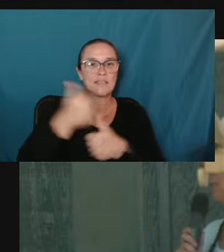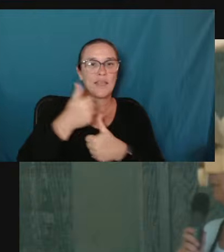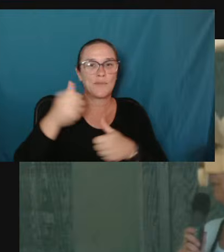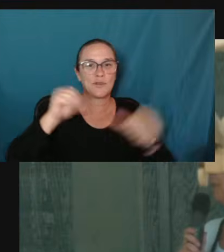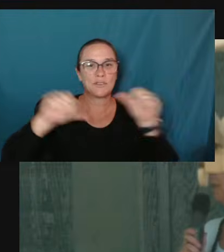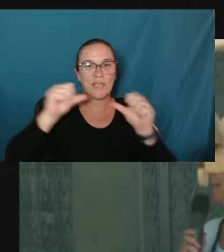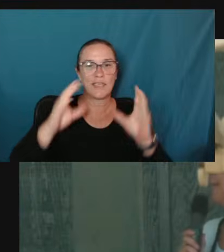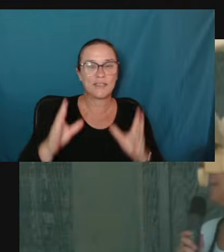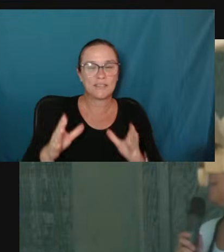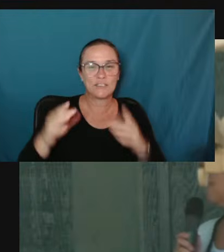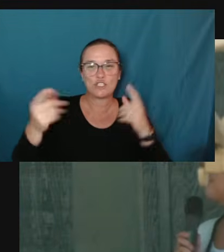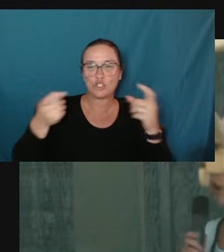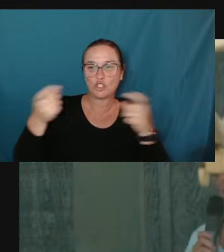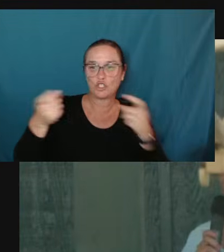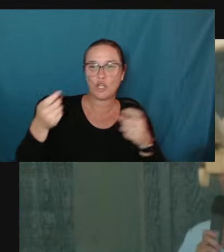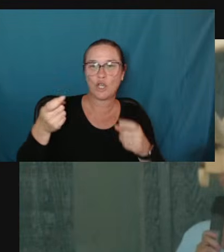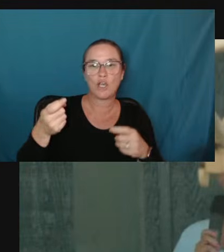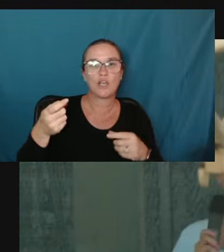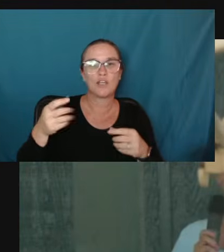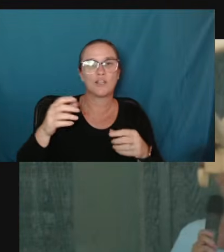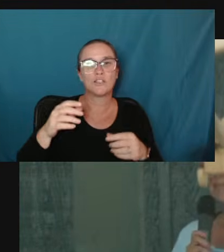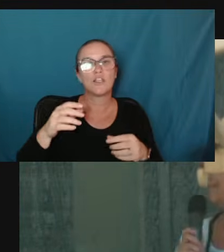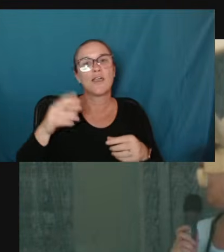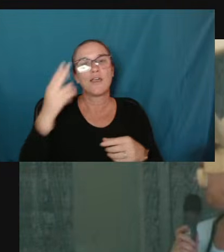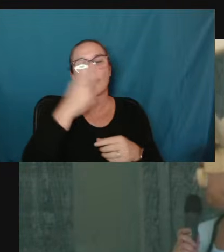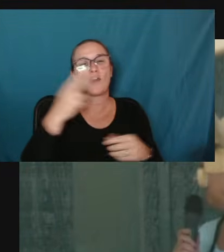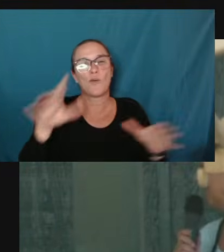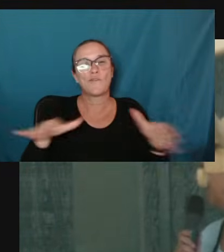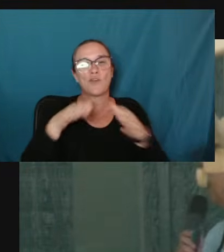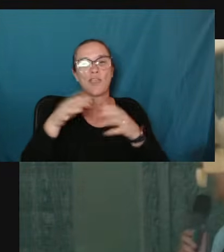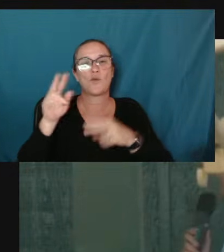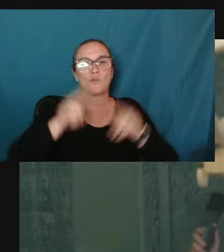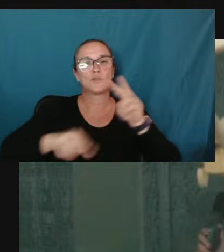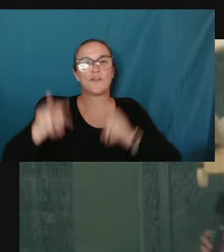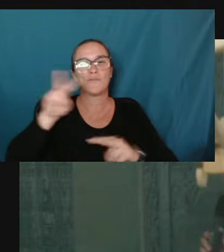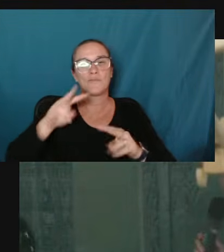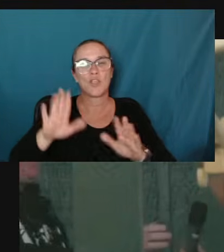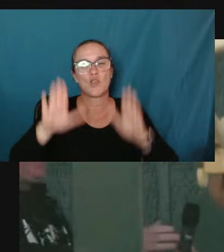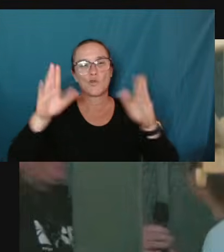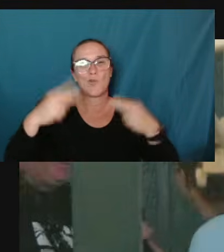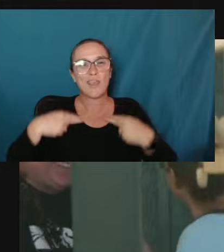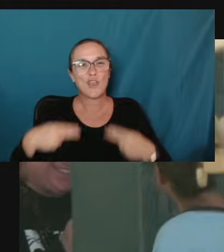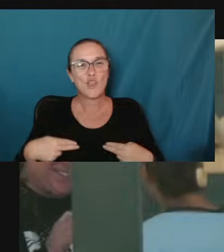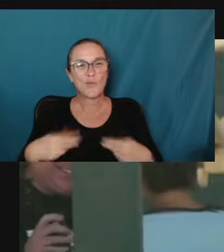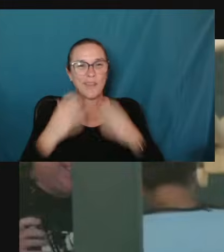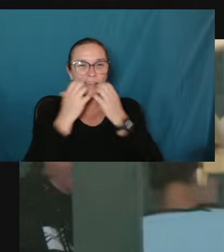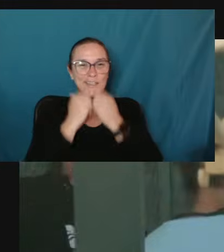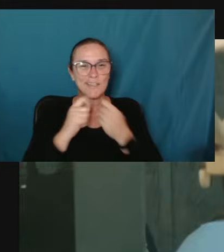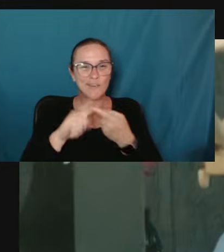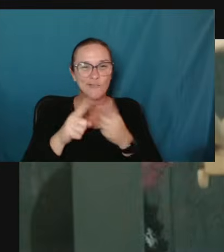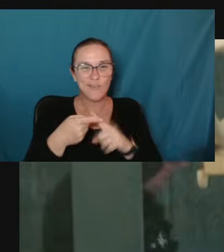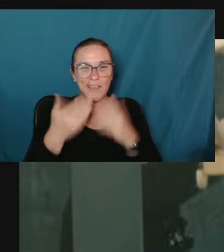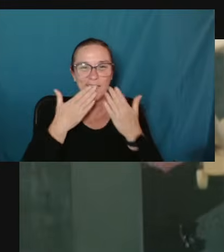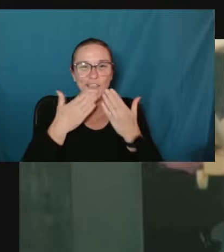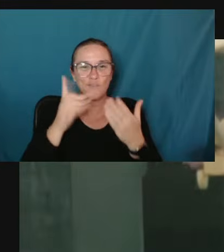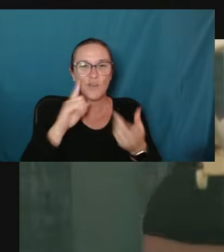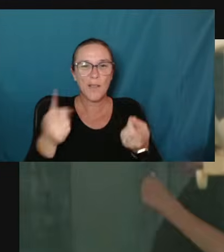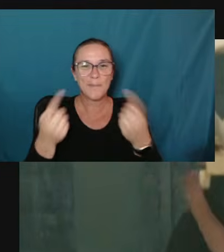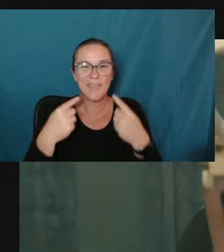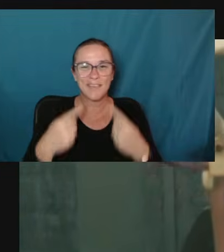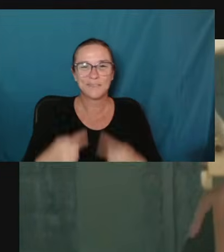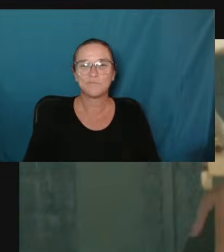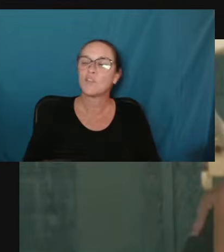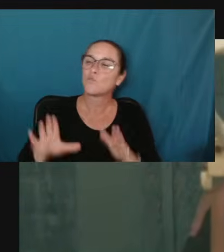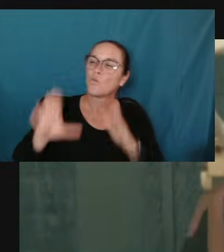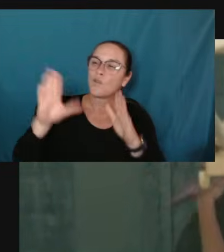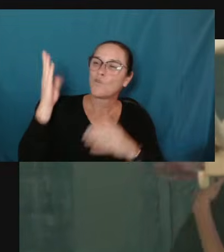Volcanoes Observatory, phenomenal human, dear friend, thank you for coming. He's a wonderful presentation there.